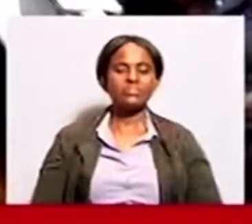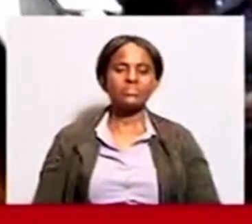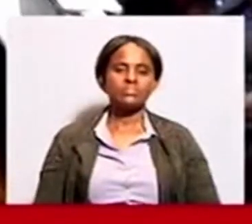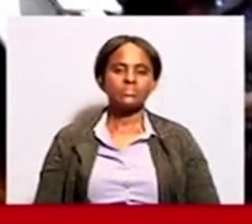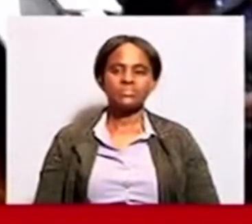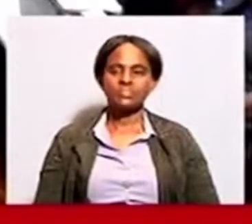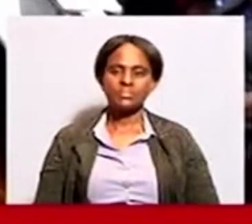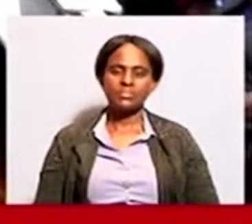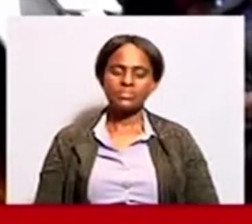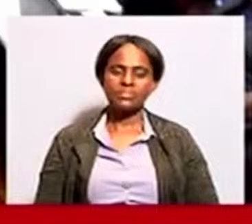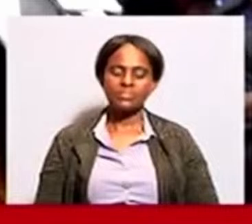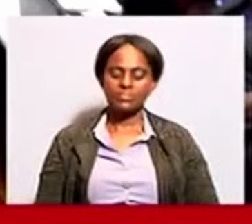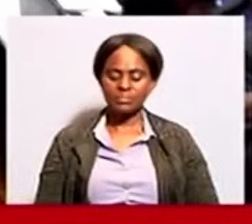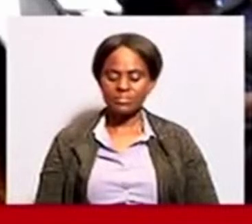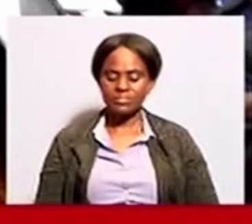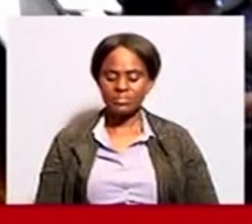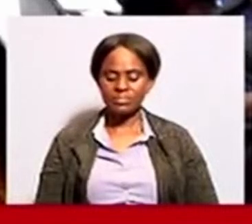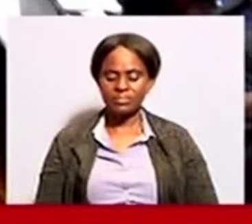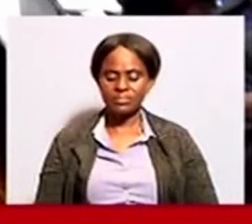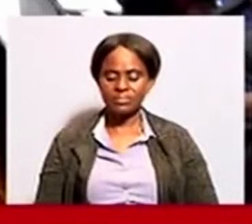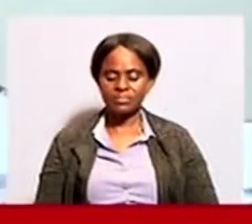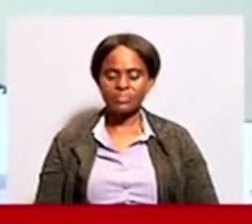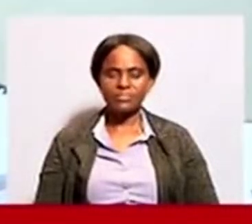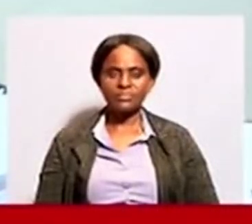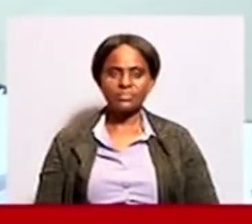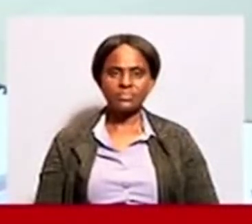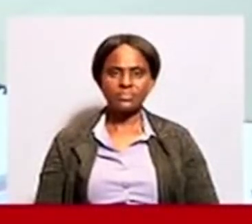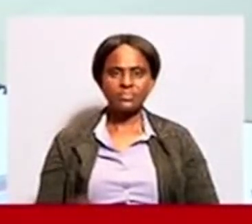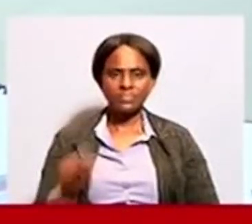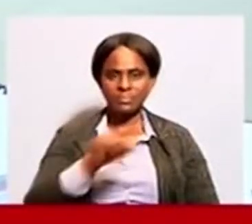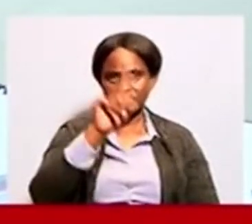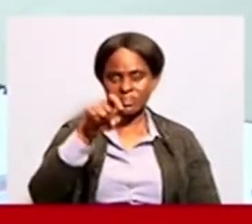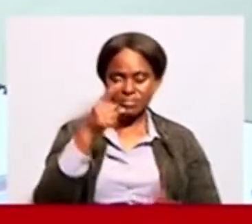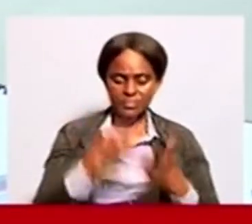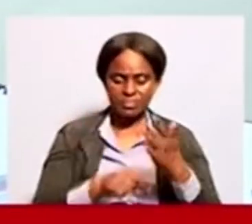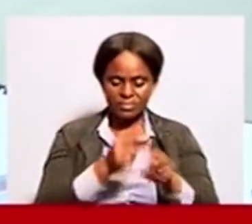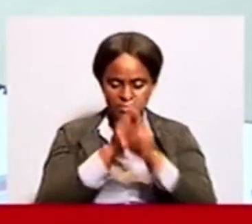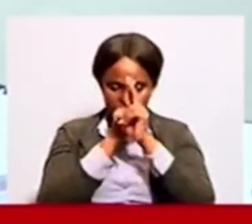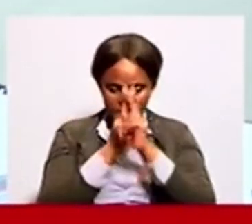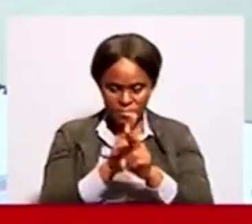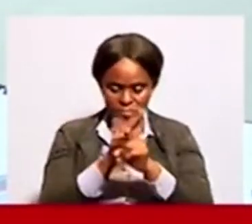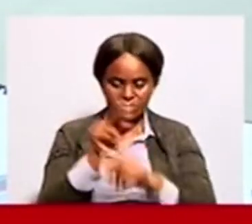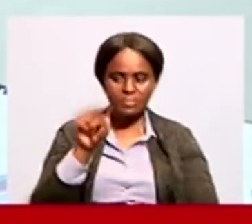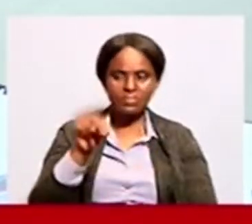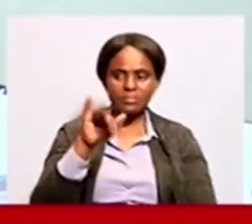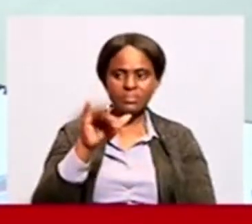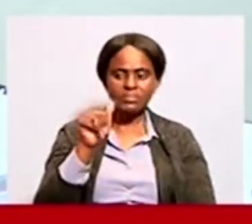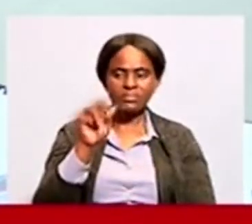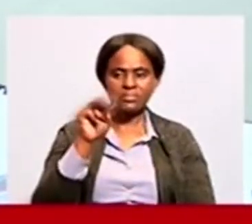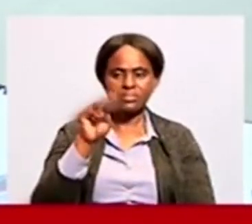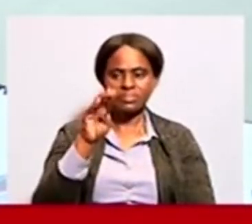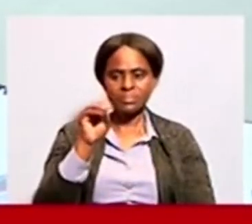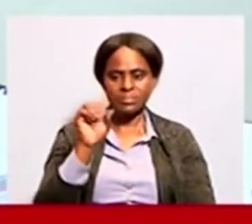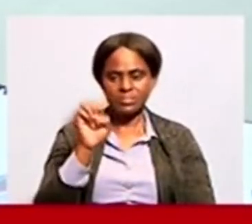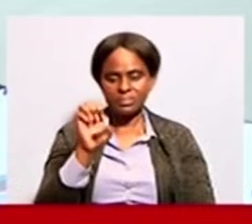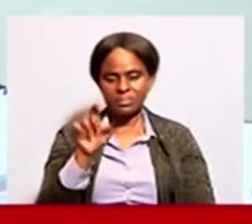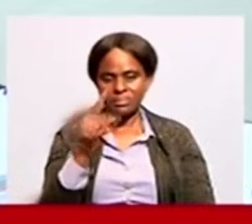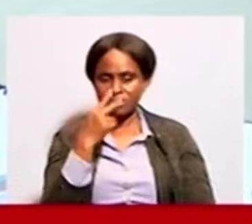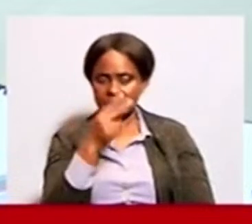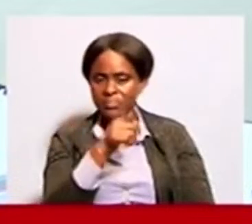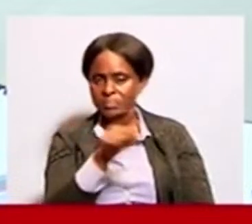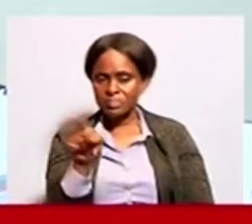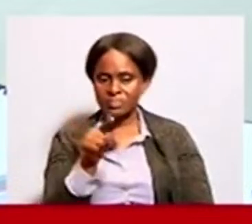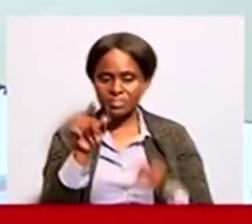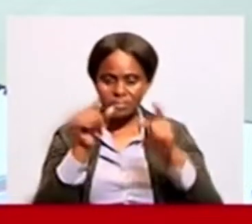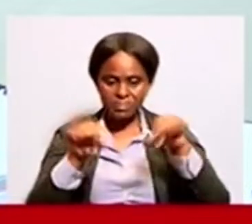Just in addition to the question that Honorable Nyambose posed, when you look at what the